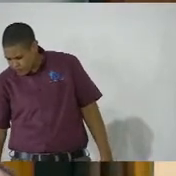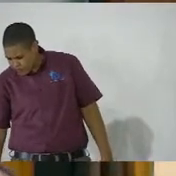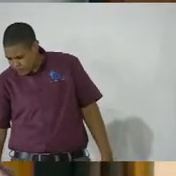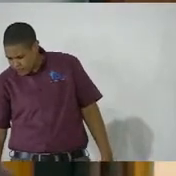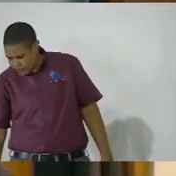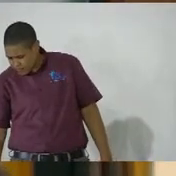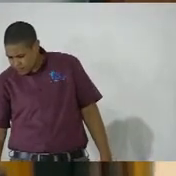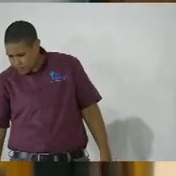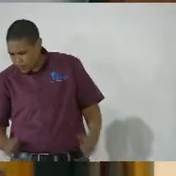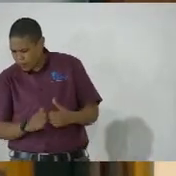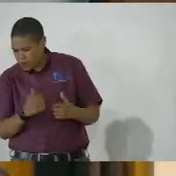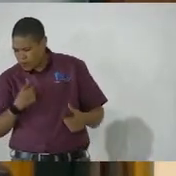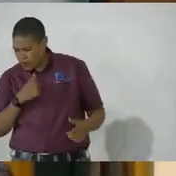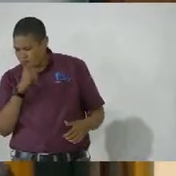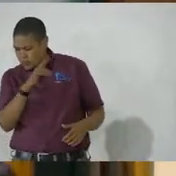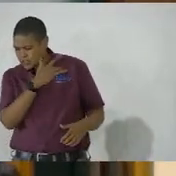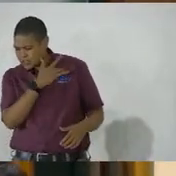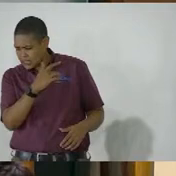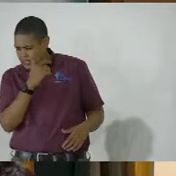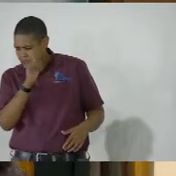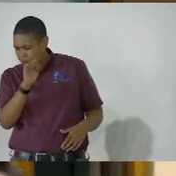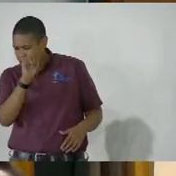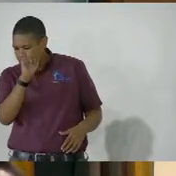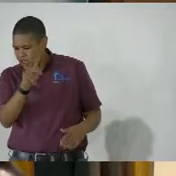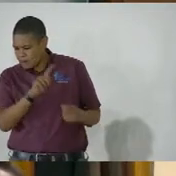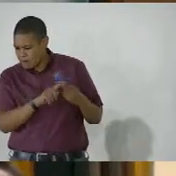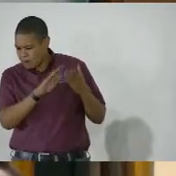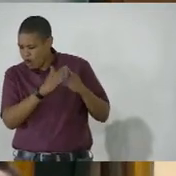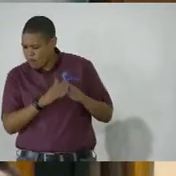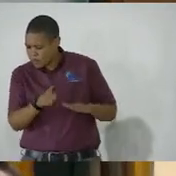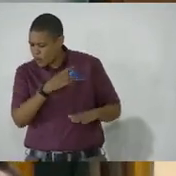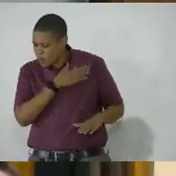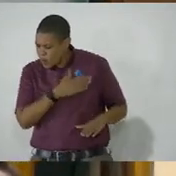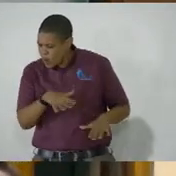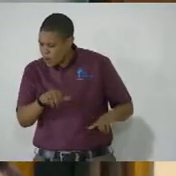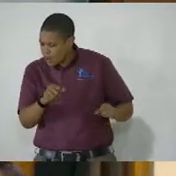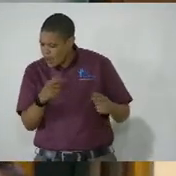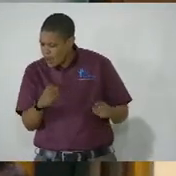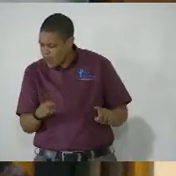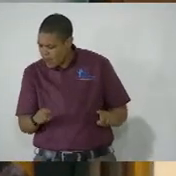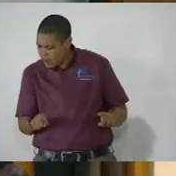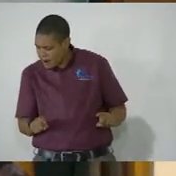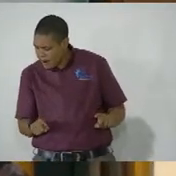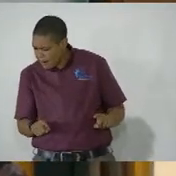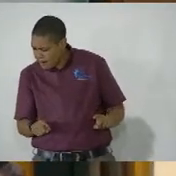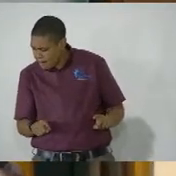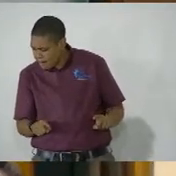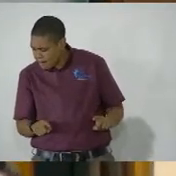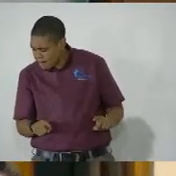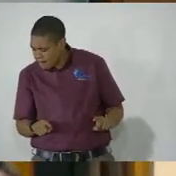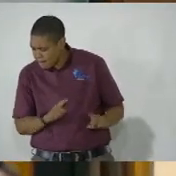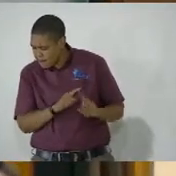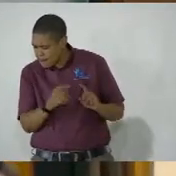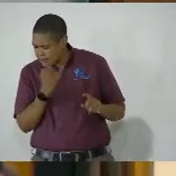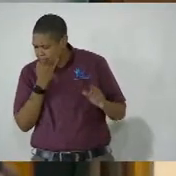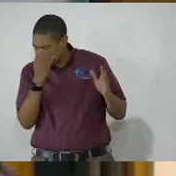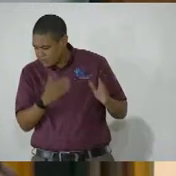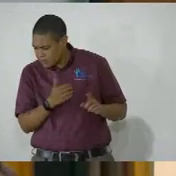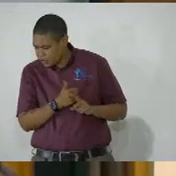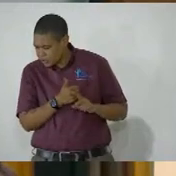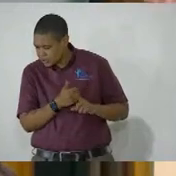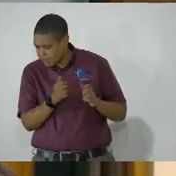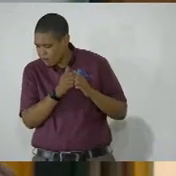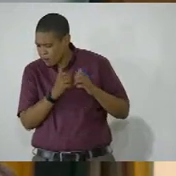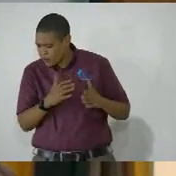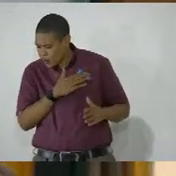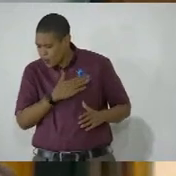but communities that they must make a will, how to make a will. But if a person has died without a will,